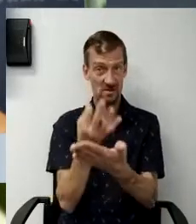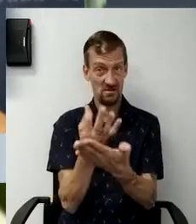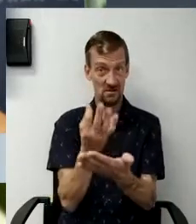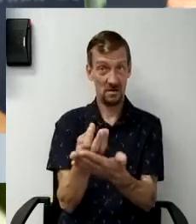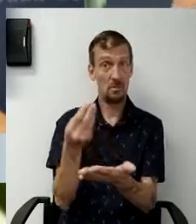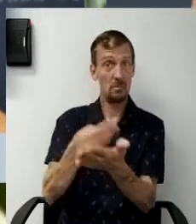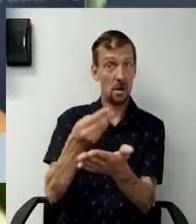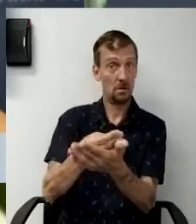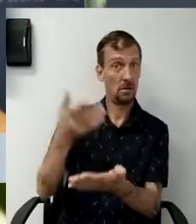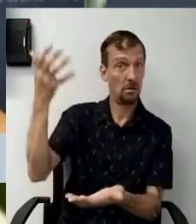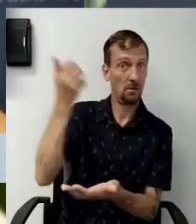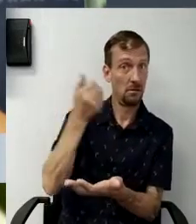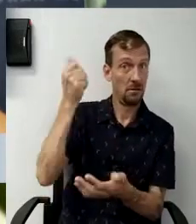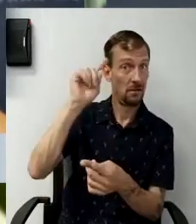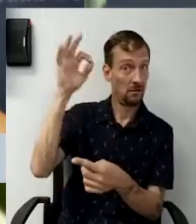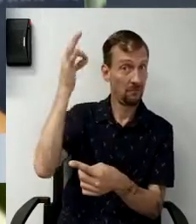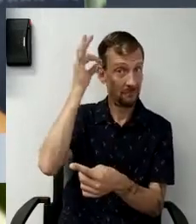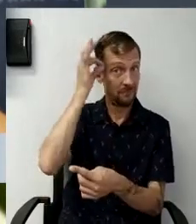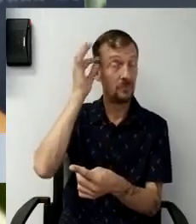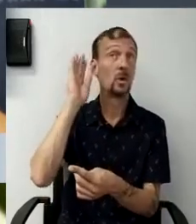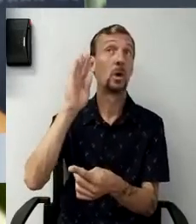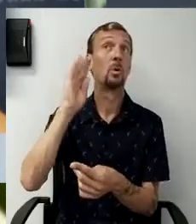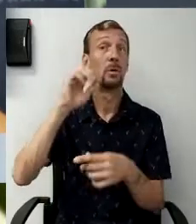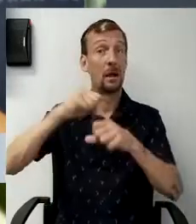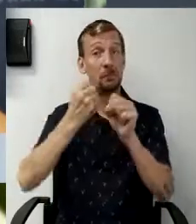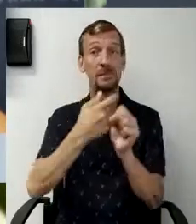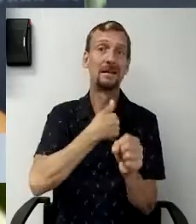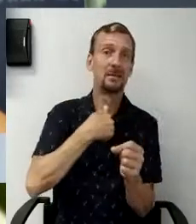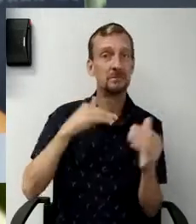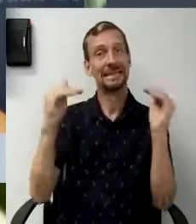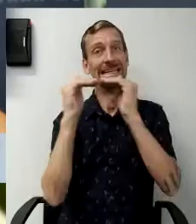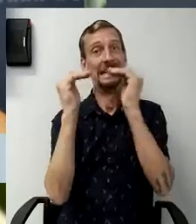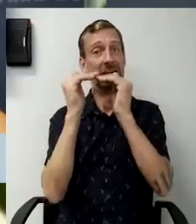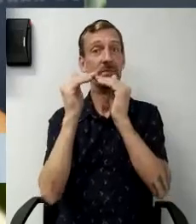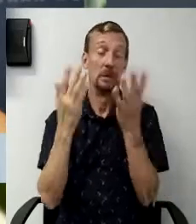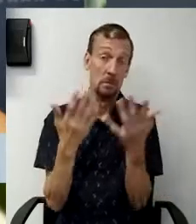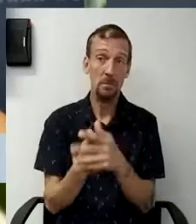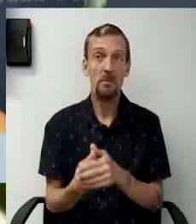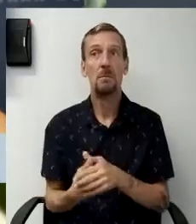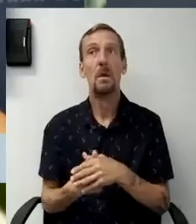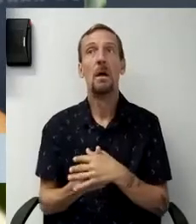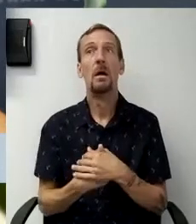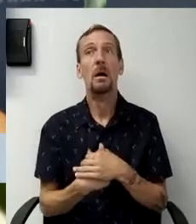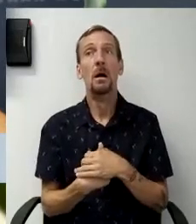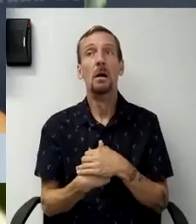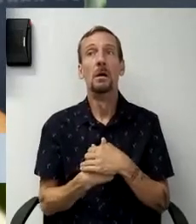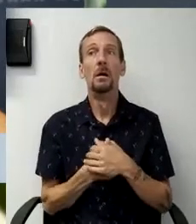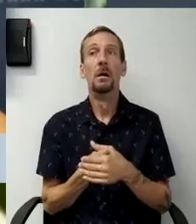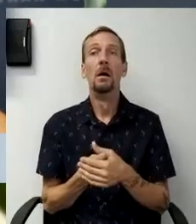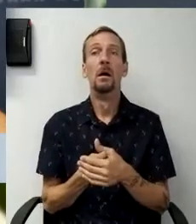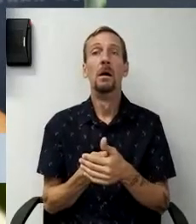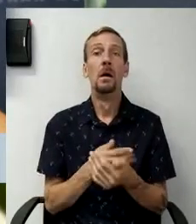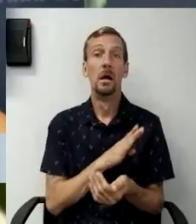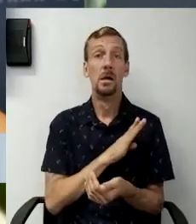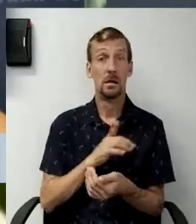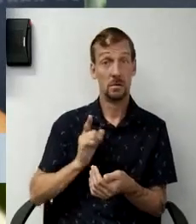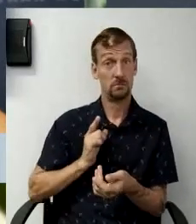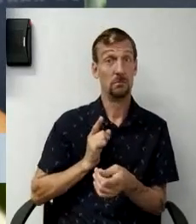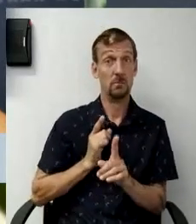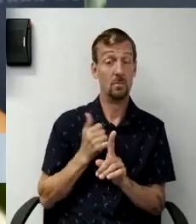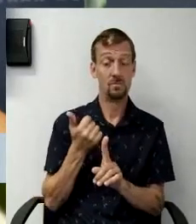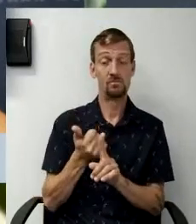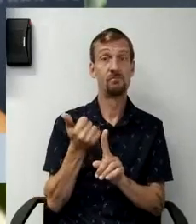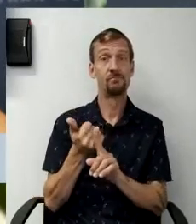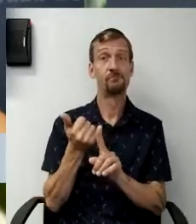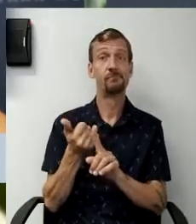stimulus funds that are pretty much going to break even and cover that. But the board, as I